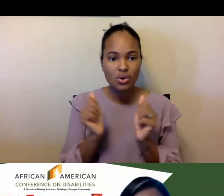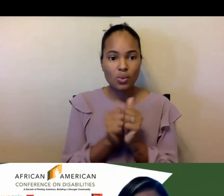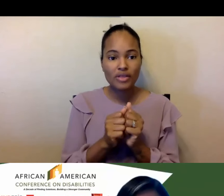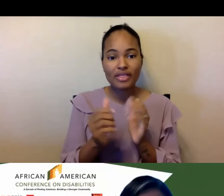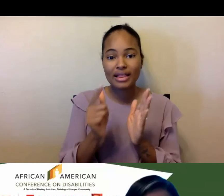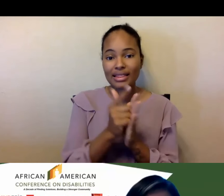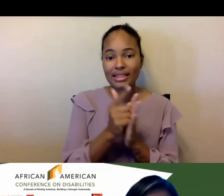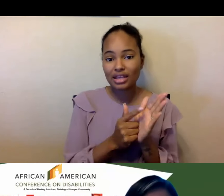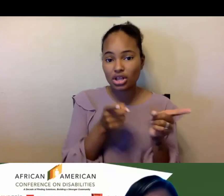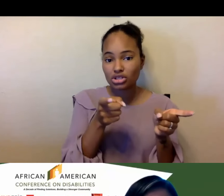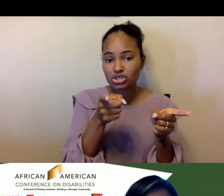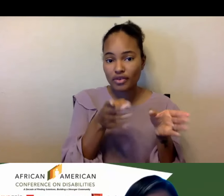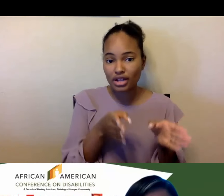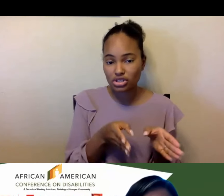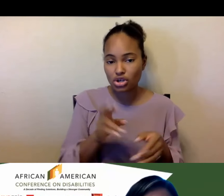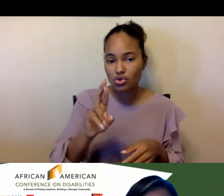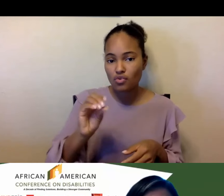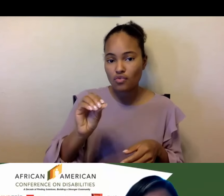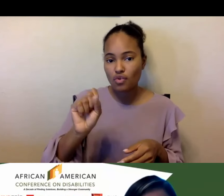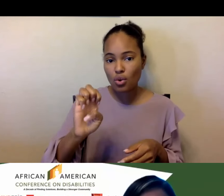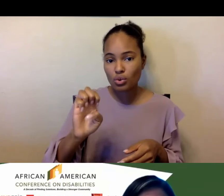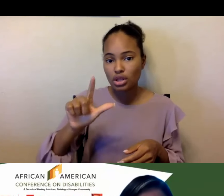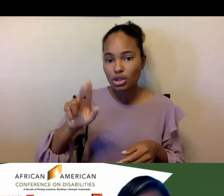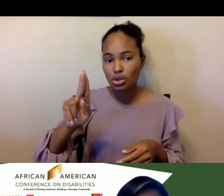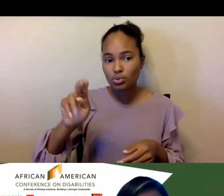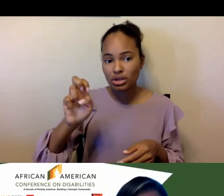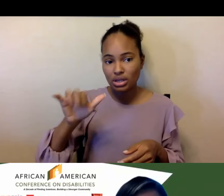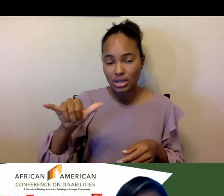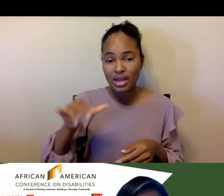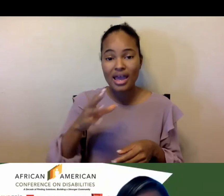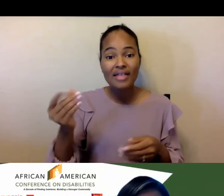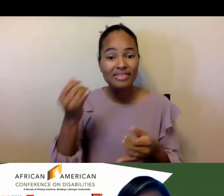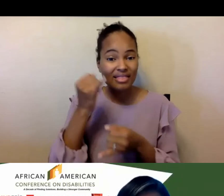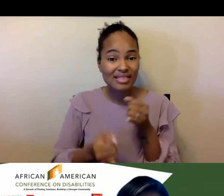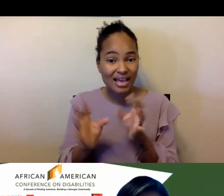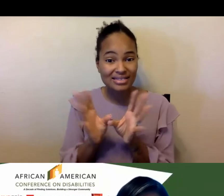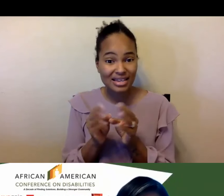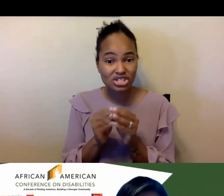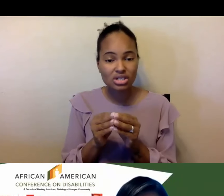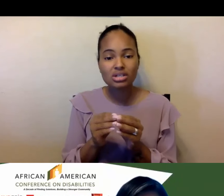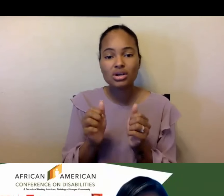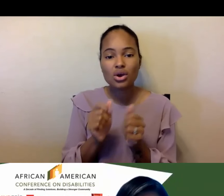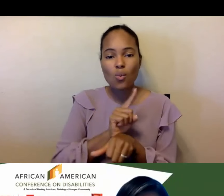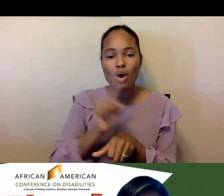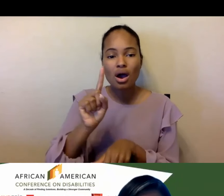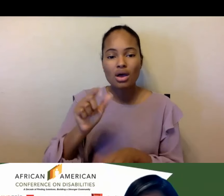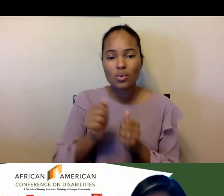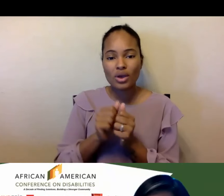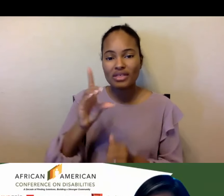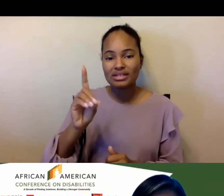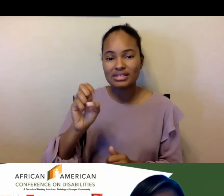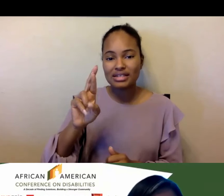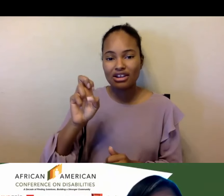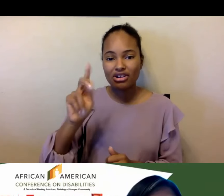Rose Daly Rooney. And our last closing session will be at 1 o'clock with Derek Willis, moving from safe spaces to